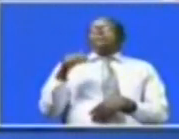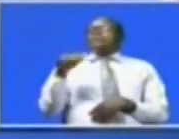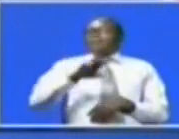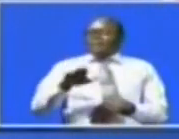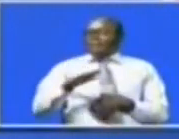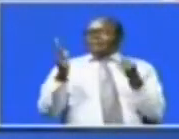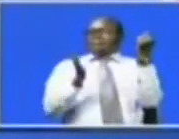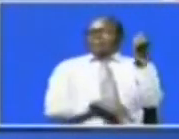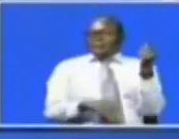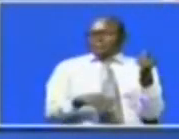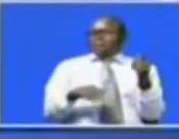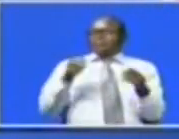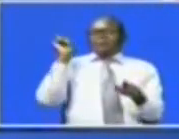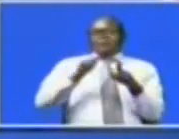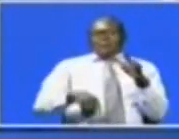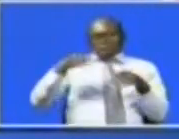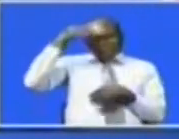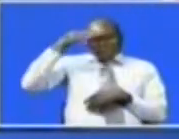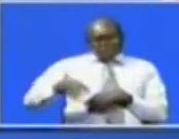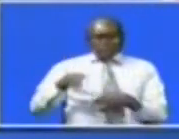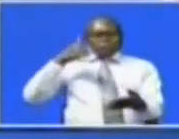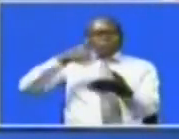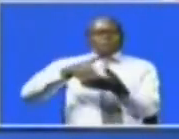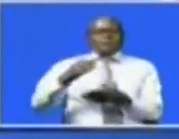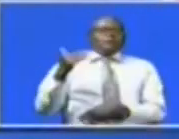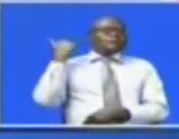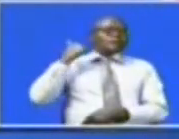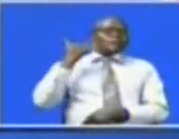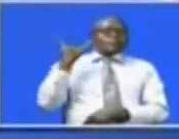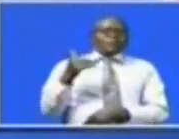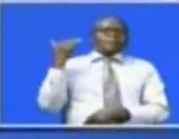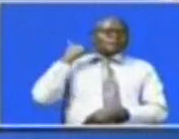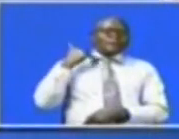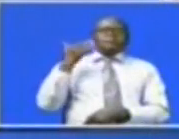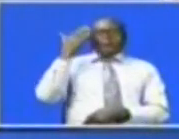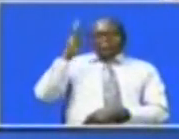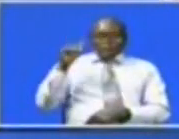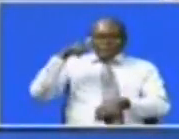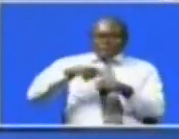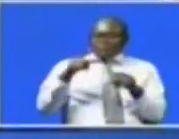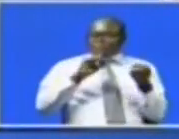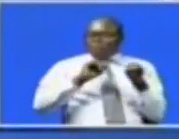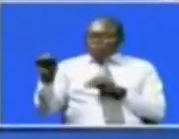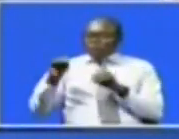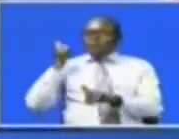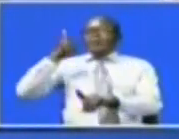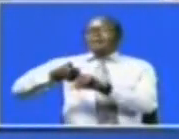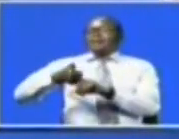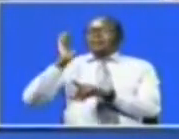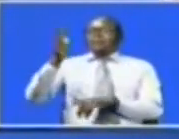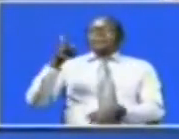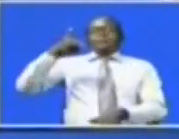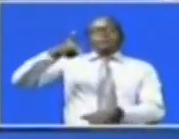We cannot decide that we shall prevent crime because the criminals are aware that when they go to execute an attack, they will be